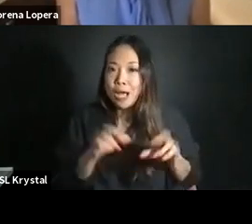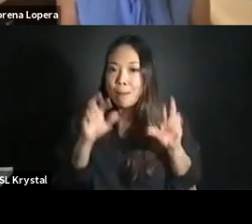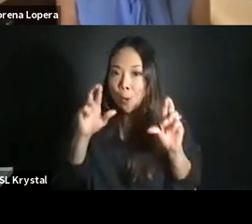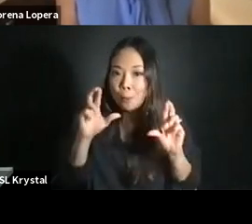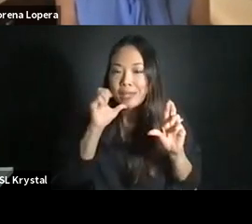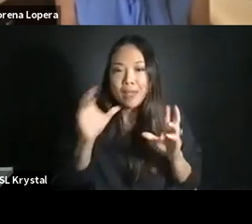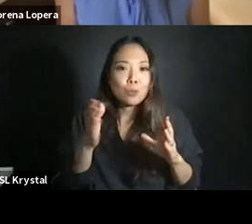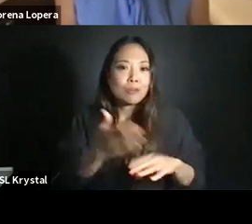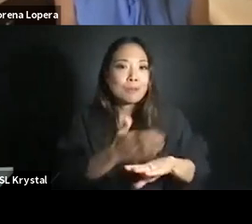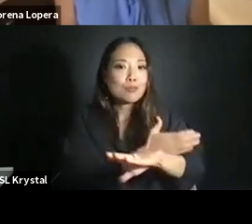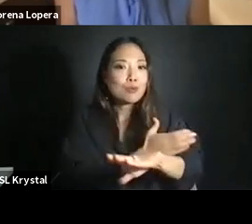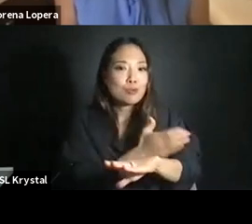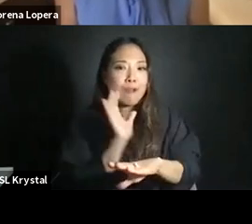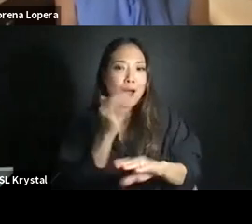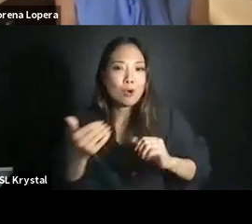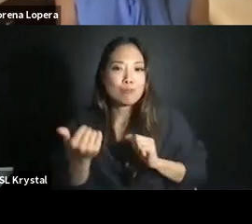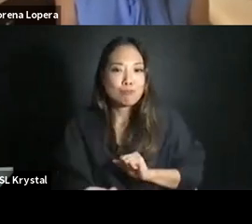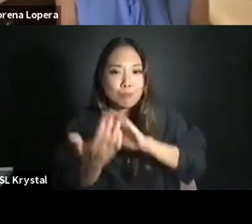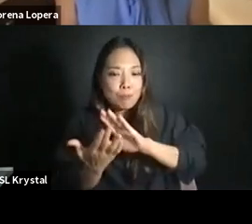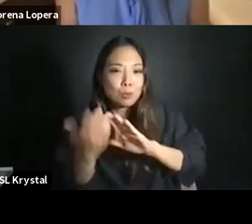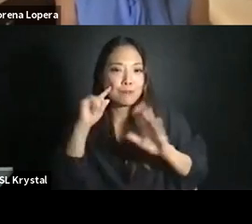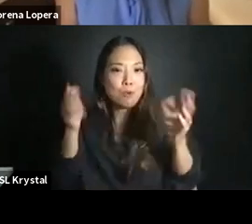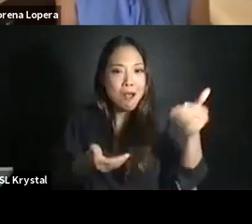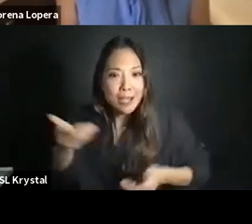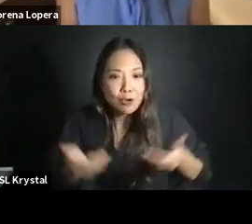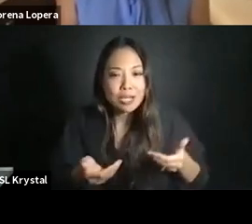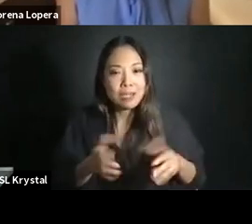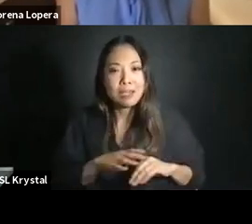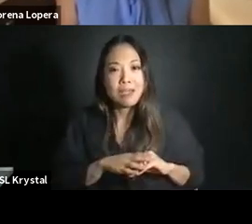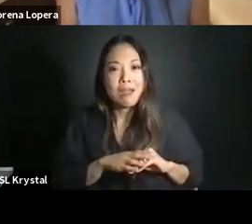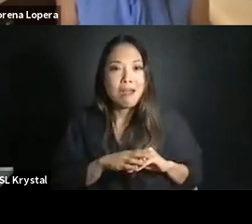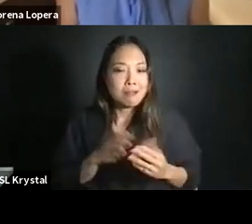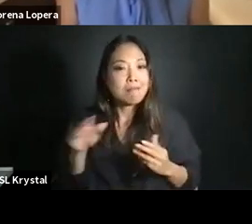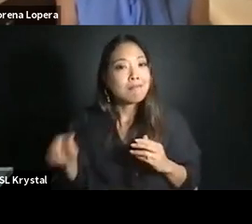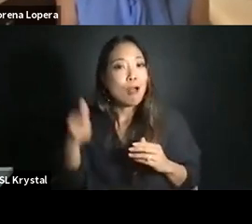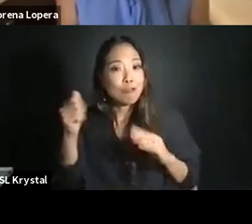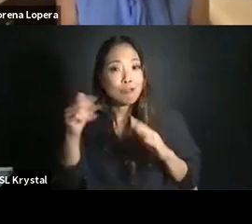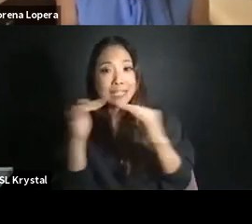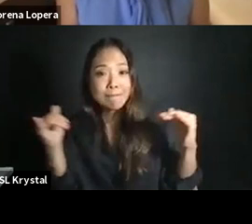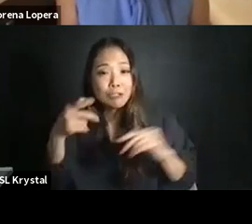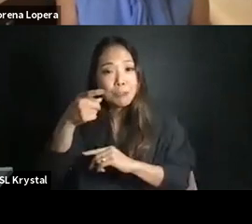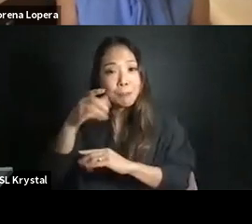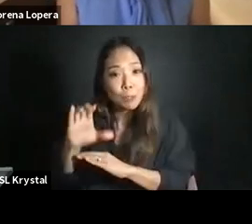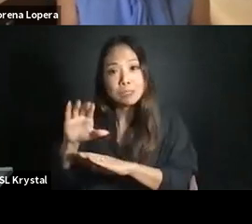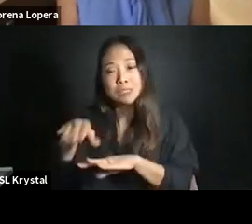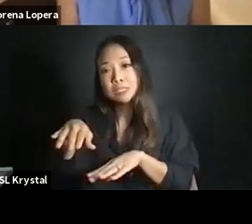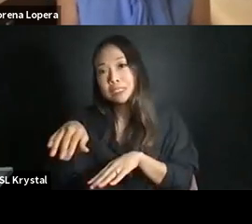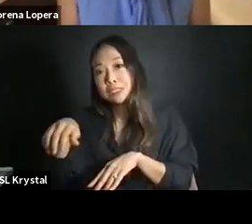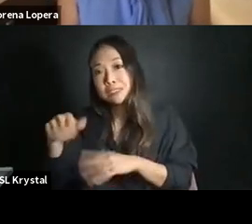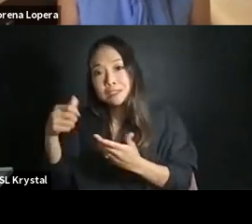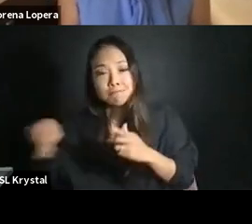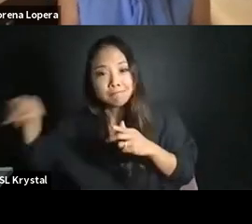processes and then make us more attractive uh to uh diverse uh leaders um from around the country and i also